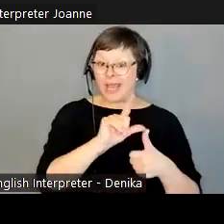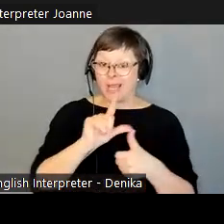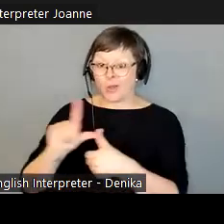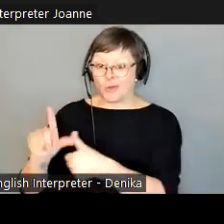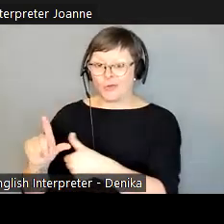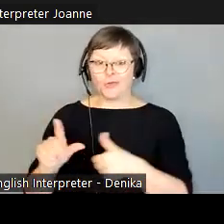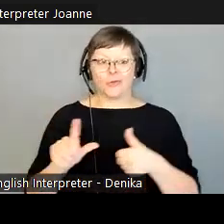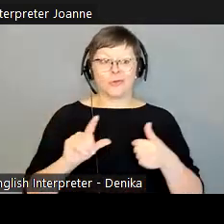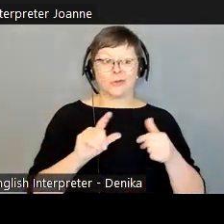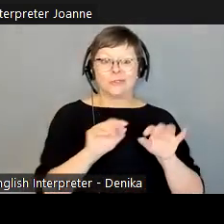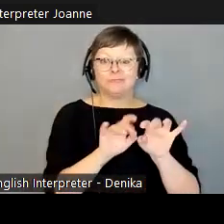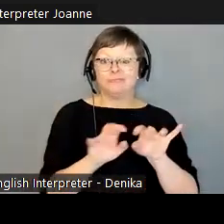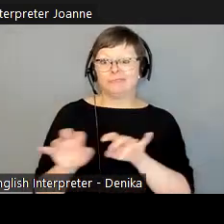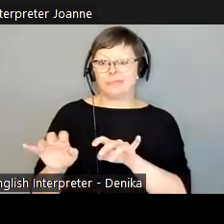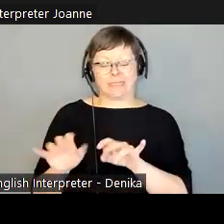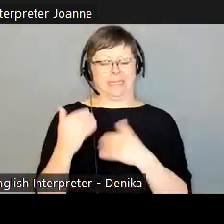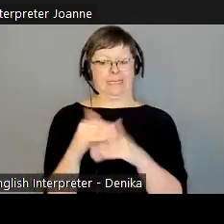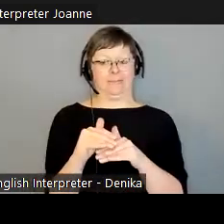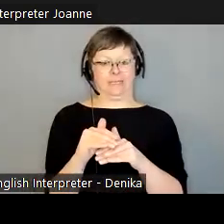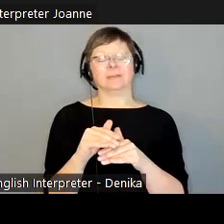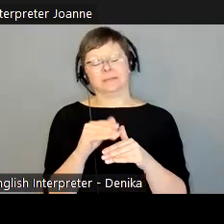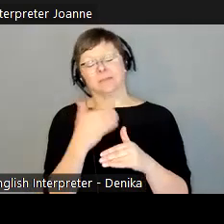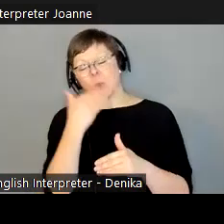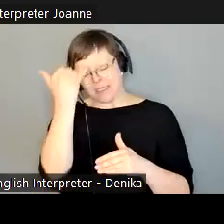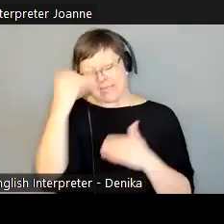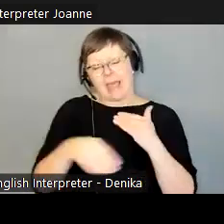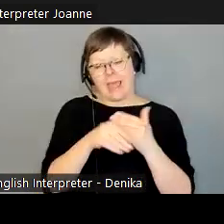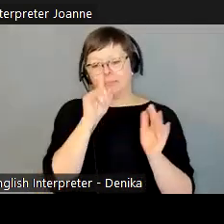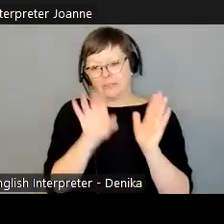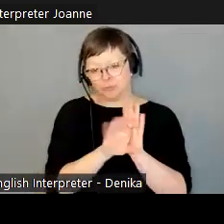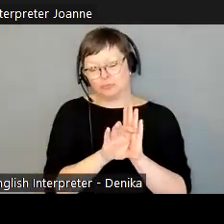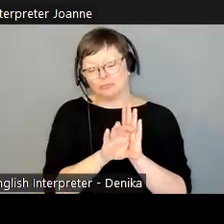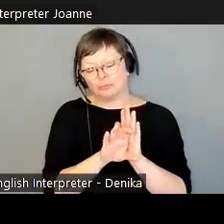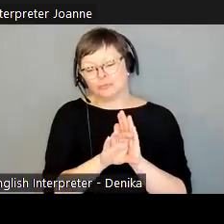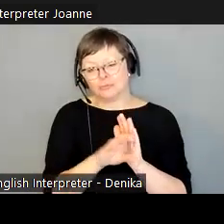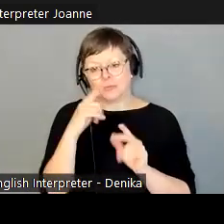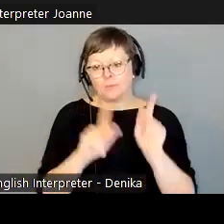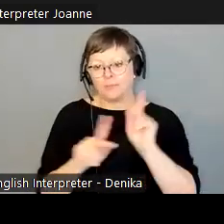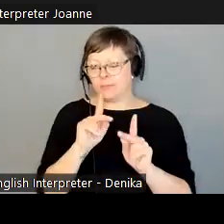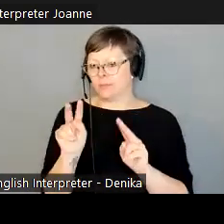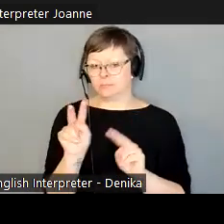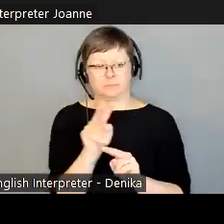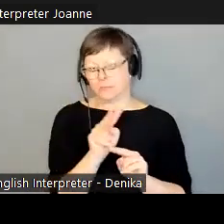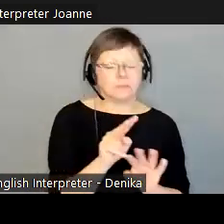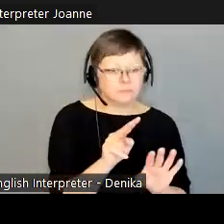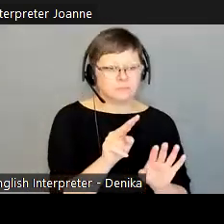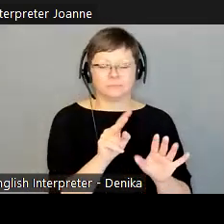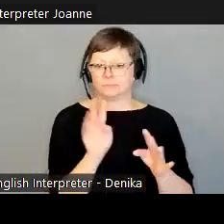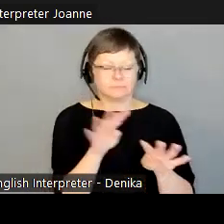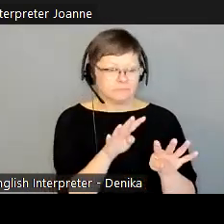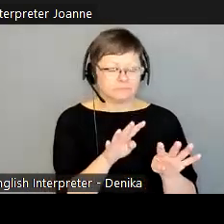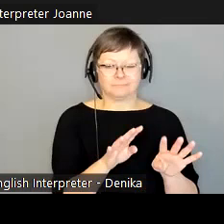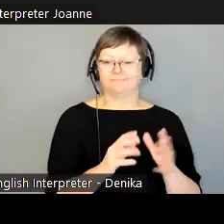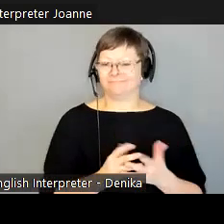to add visuals or images to engage your audience. in terms of Twitter, because there is so